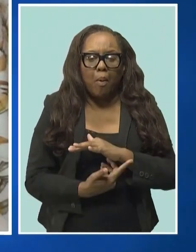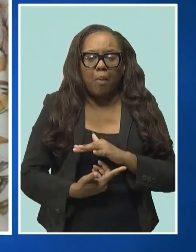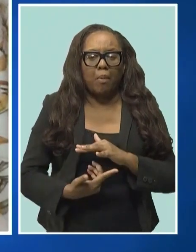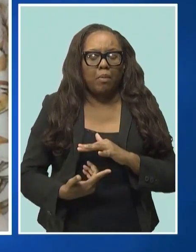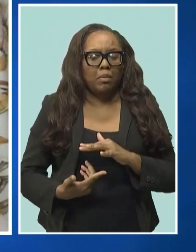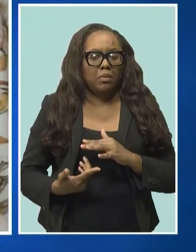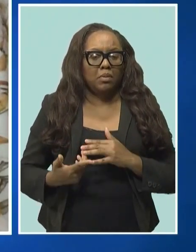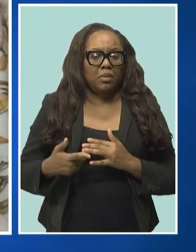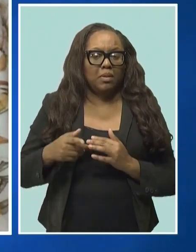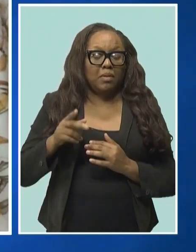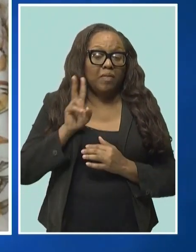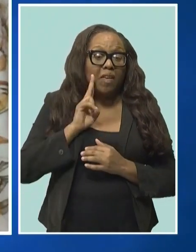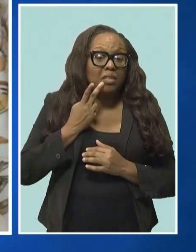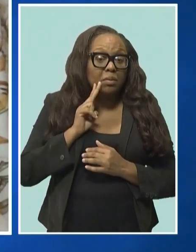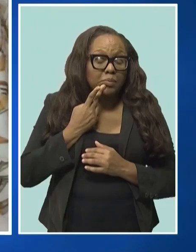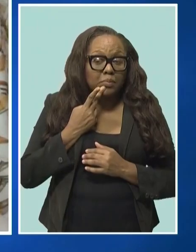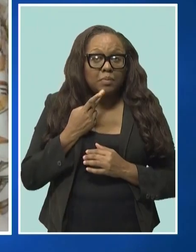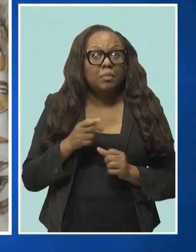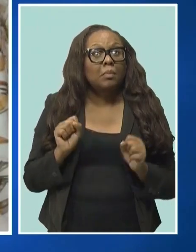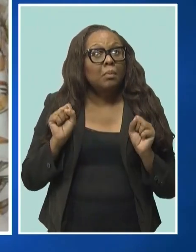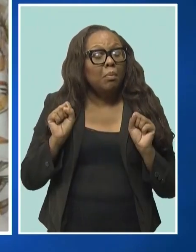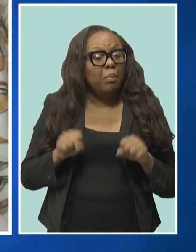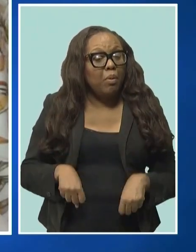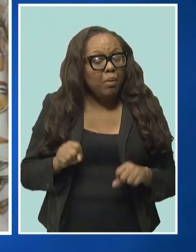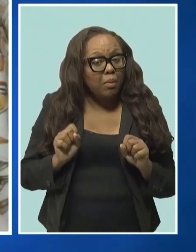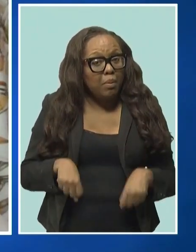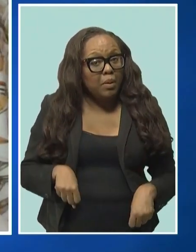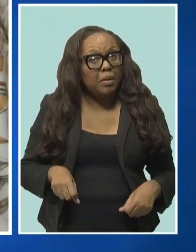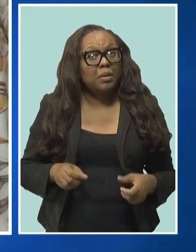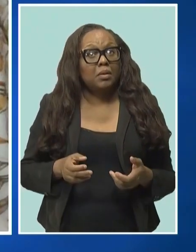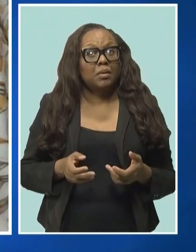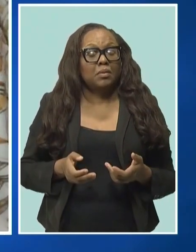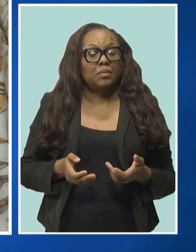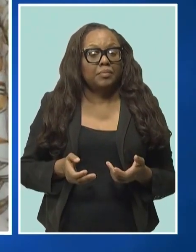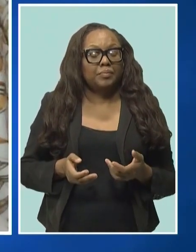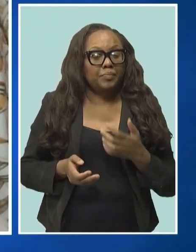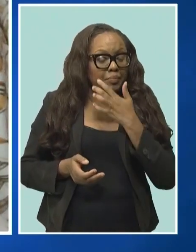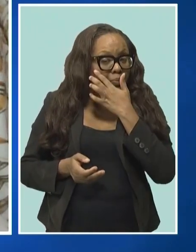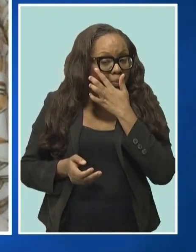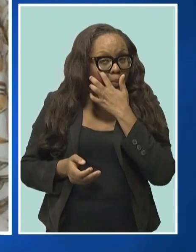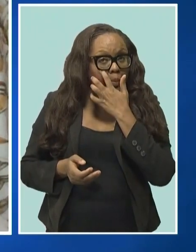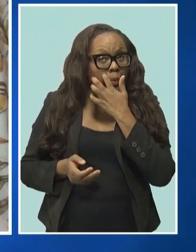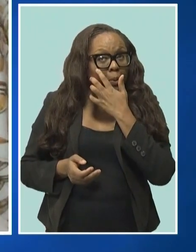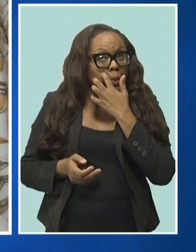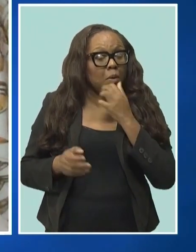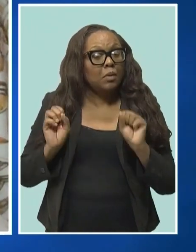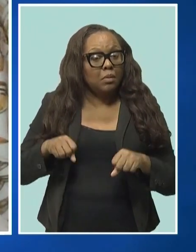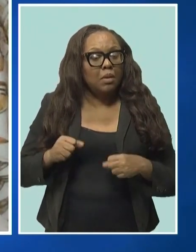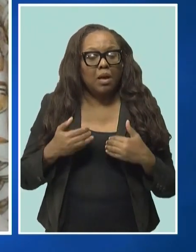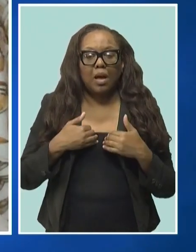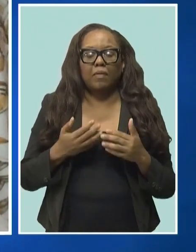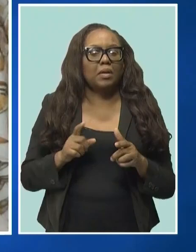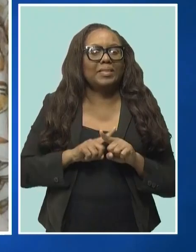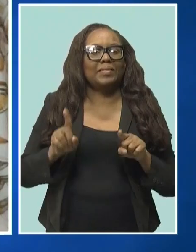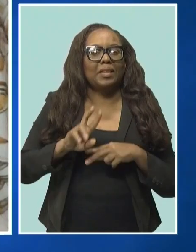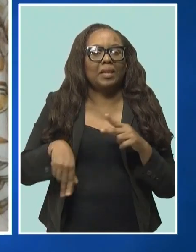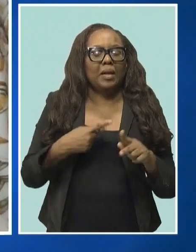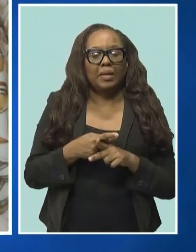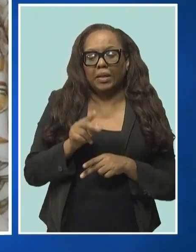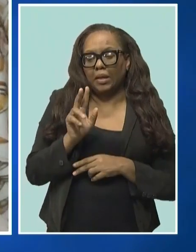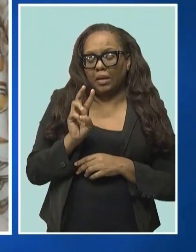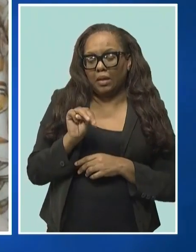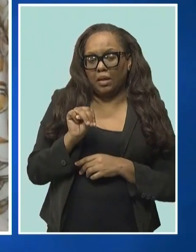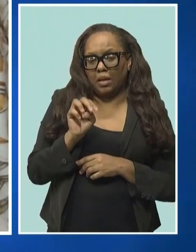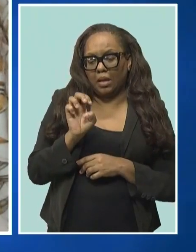consumed, that can potentially cause a condition called eosinophilic meningitis. Now, that